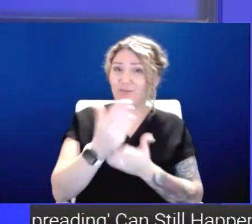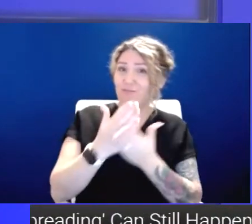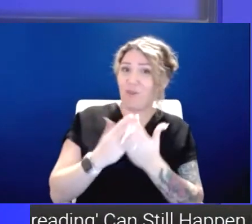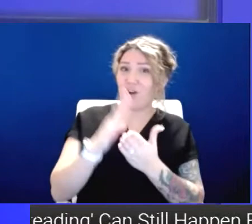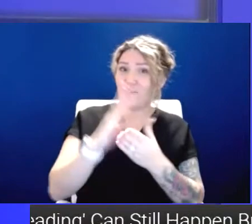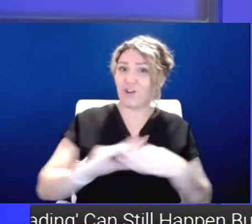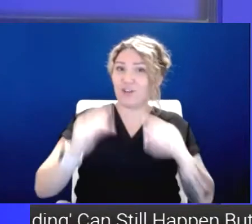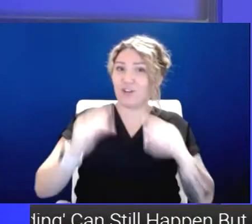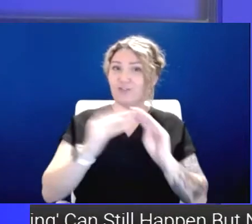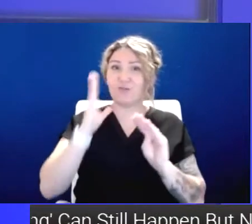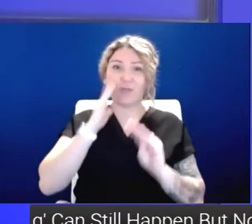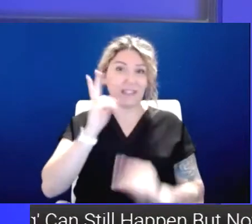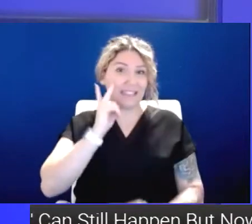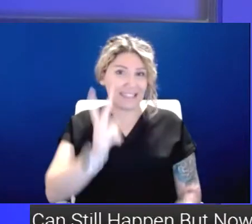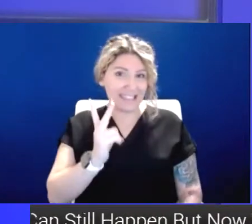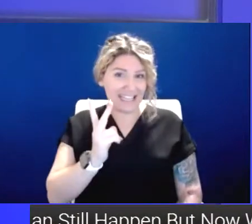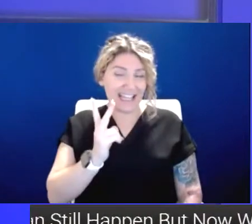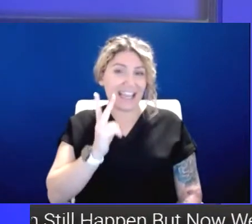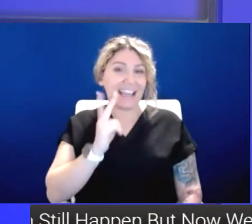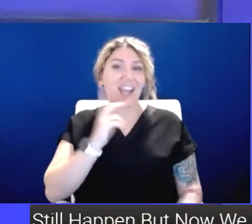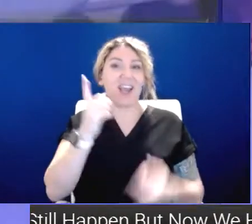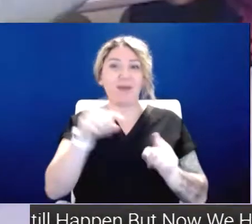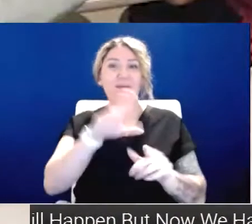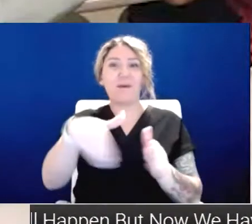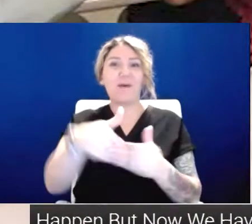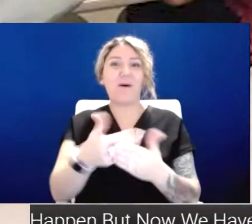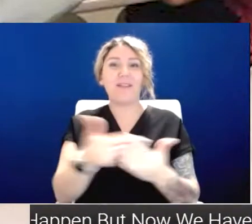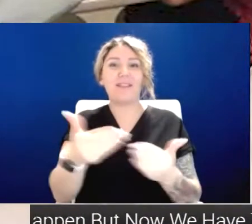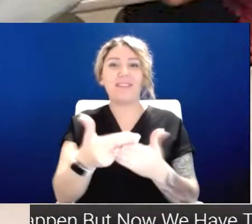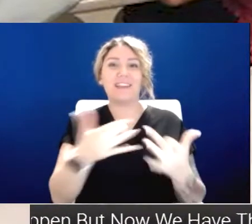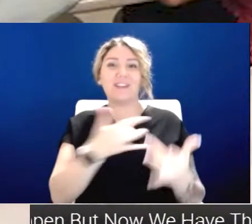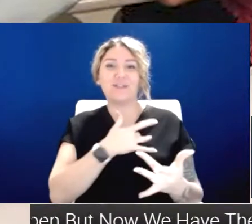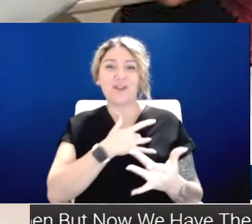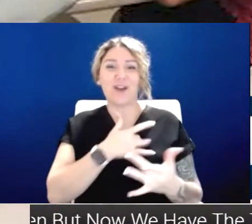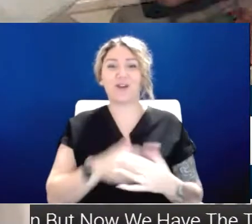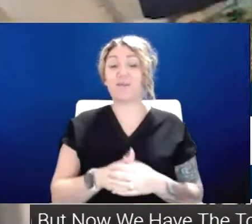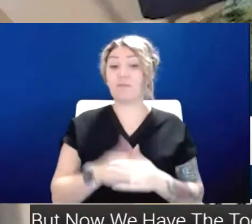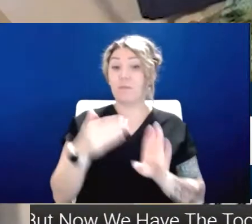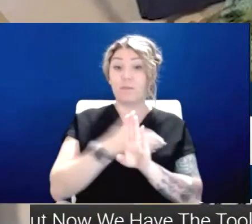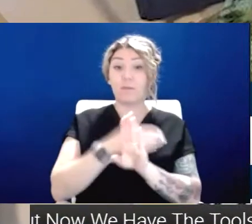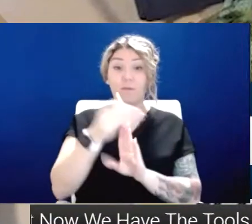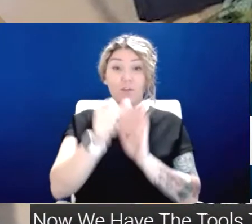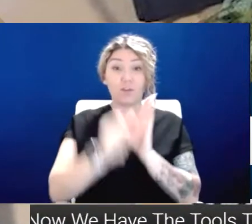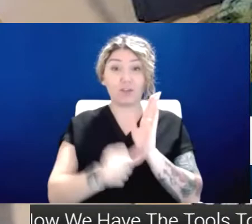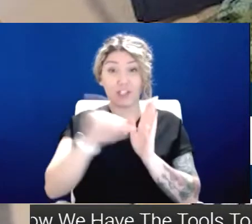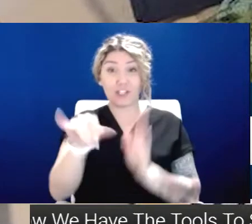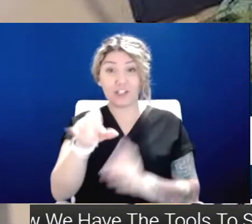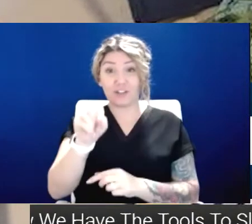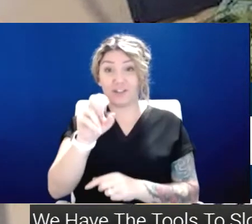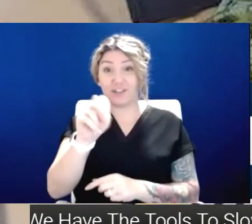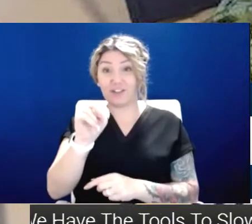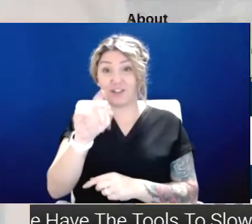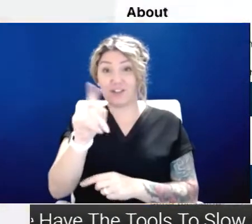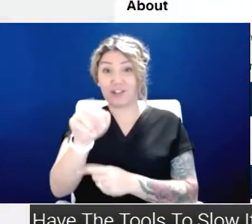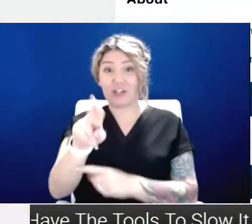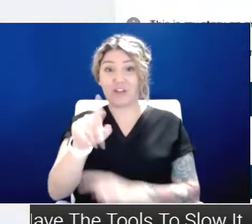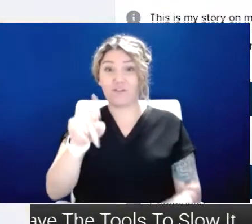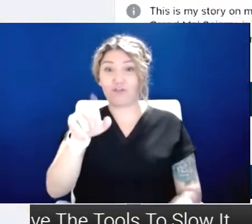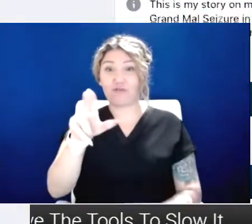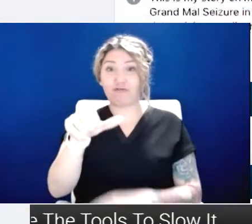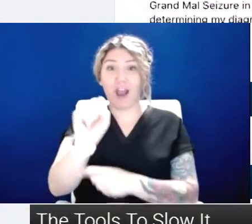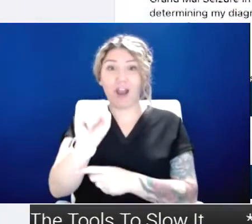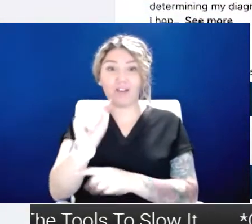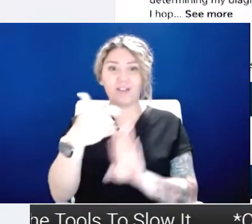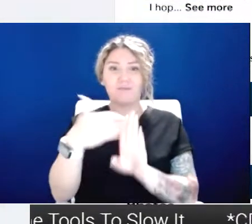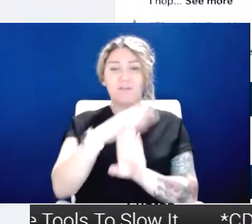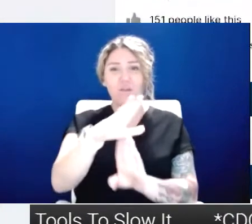you will see coming up on All Things Heart. Before the surgery that gave Jennifer Krause her life back, before she made it her mission